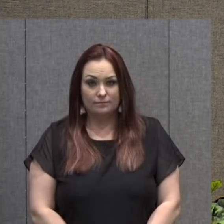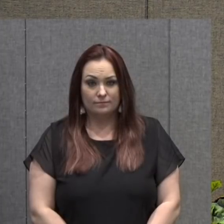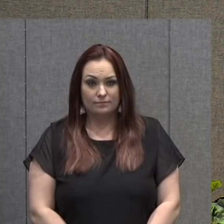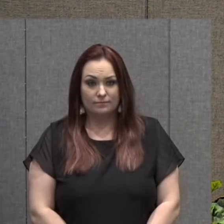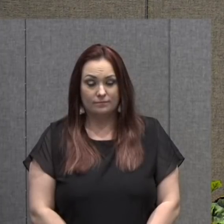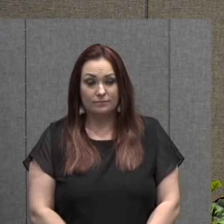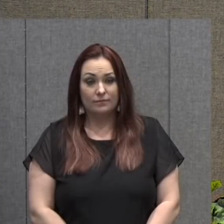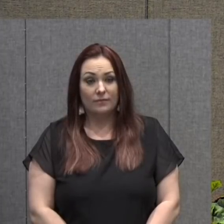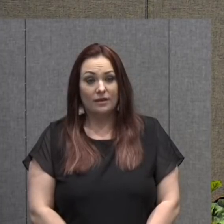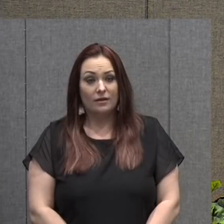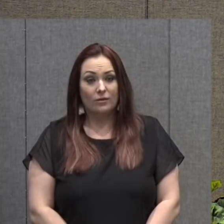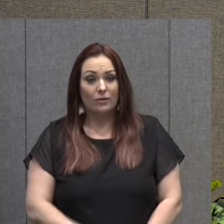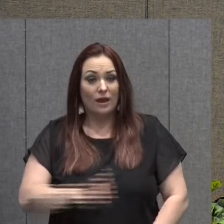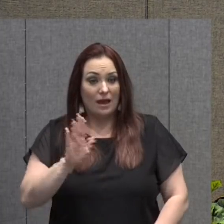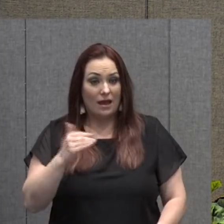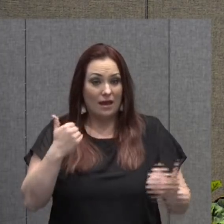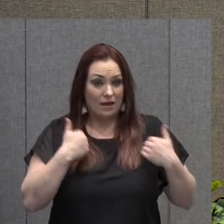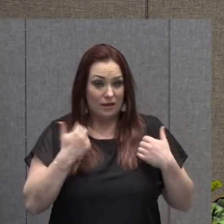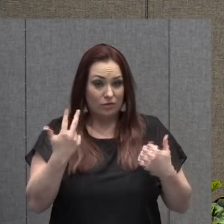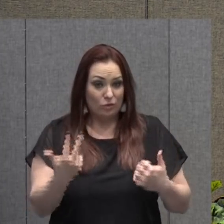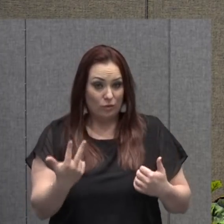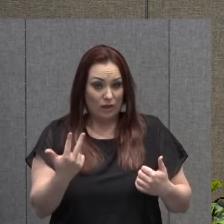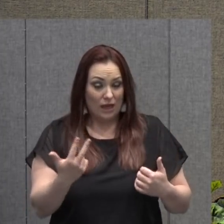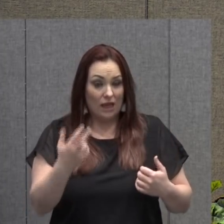three roadrunners.